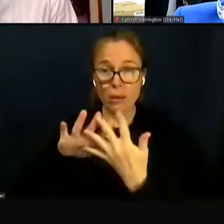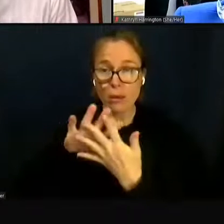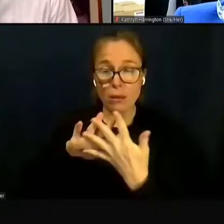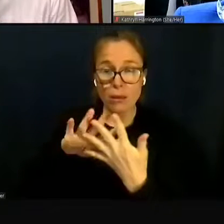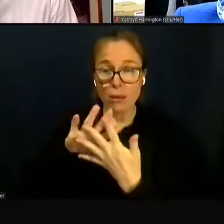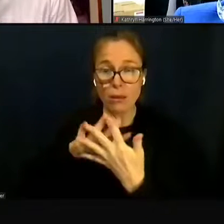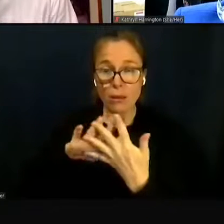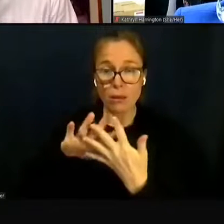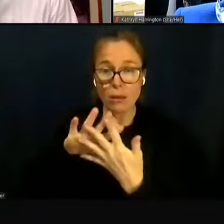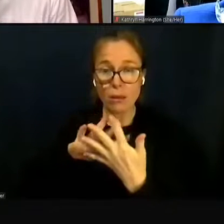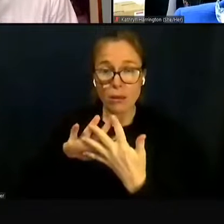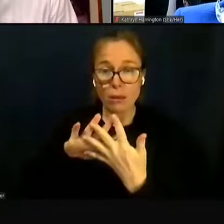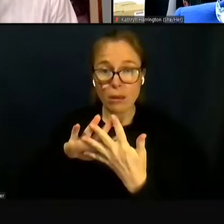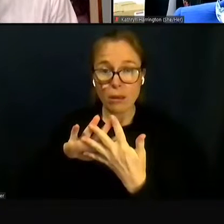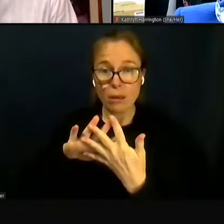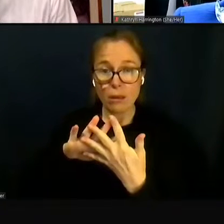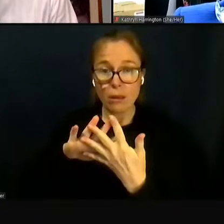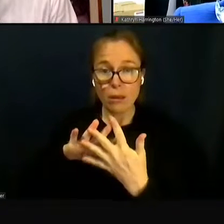our mental.